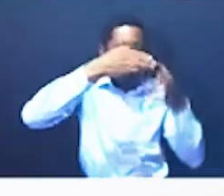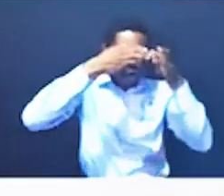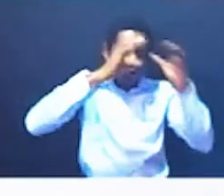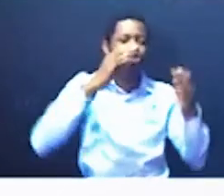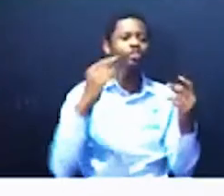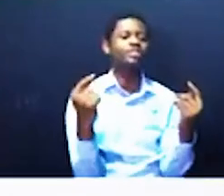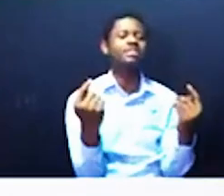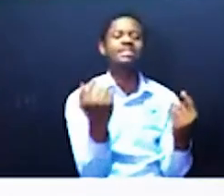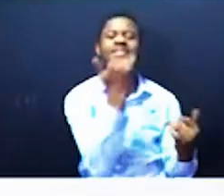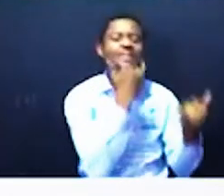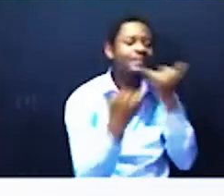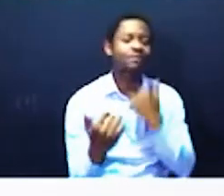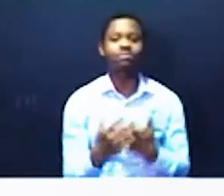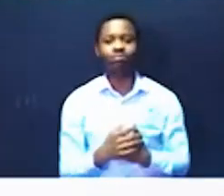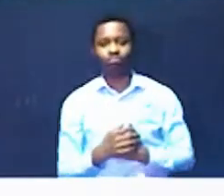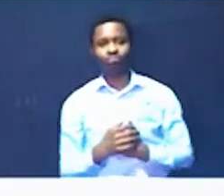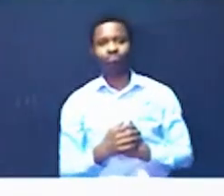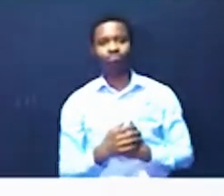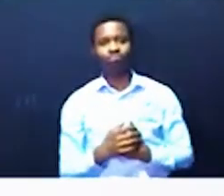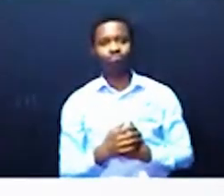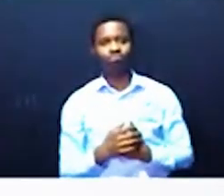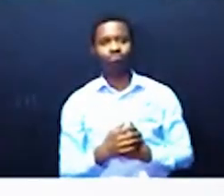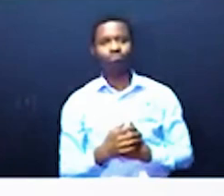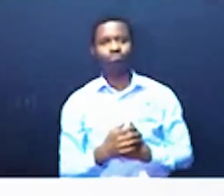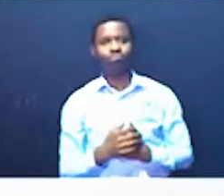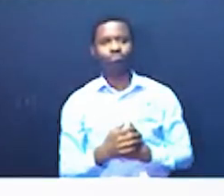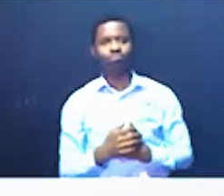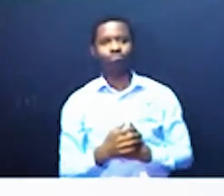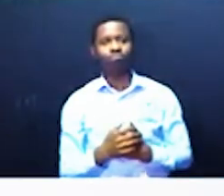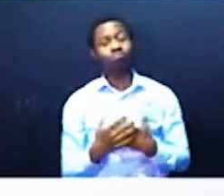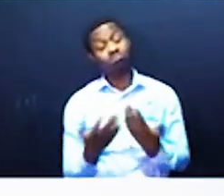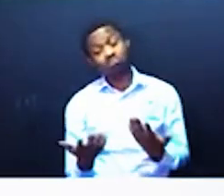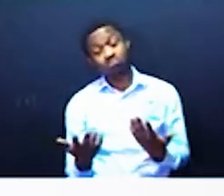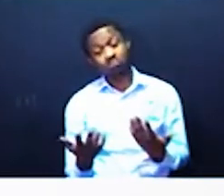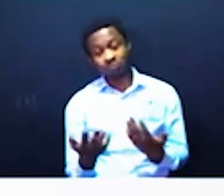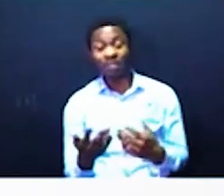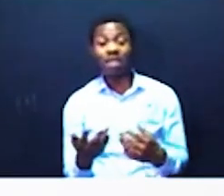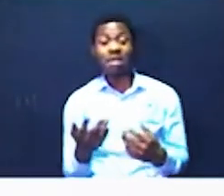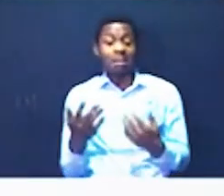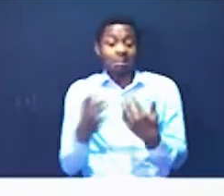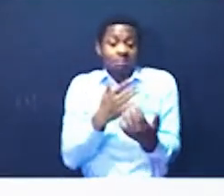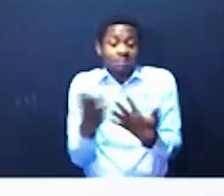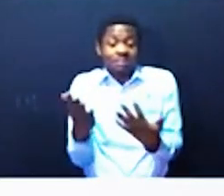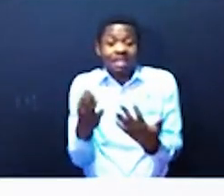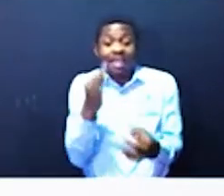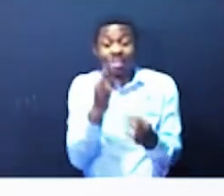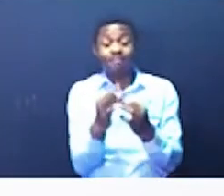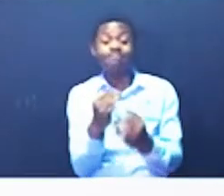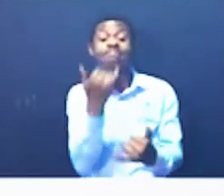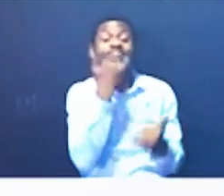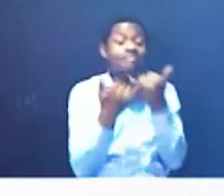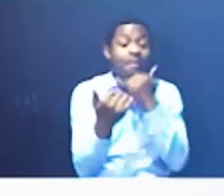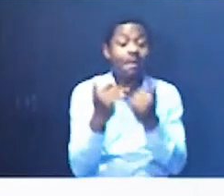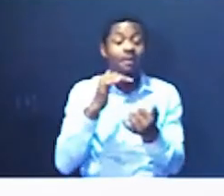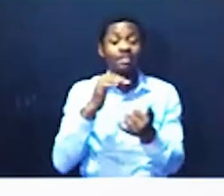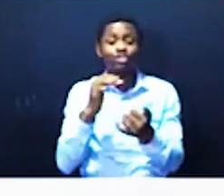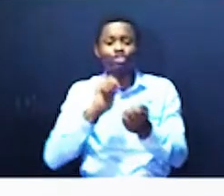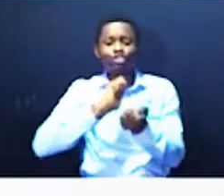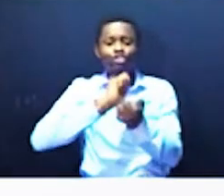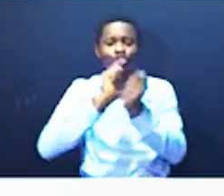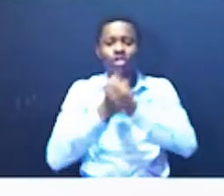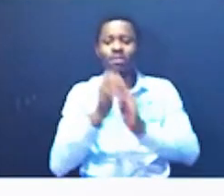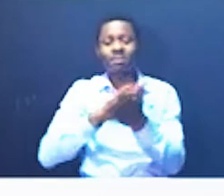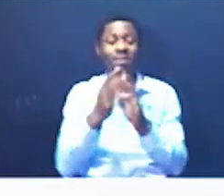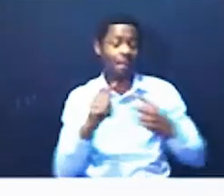Offenses are happening. Whether the offense tends to be bitterness depends on your attitude towards the